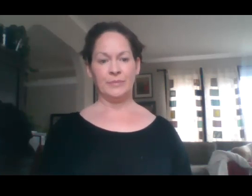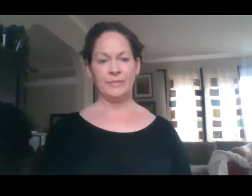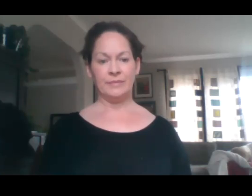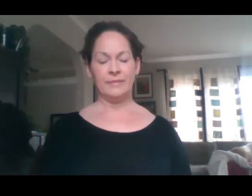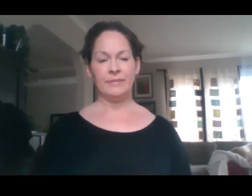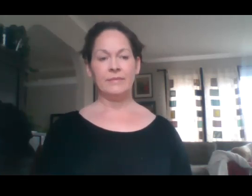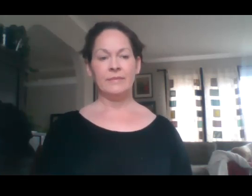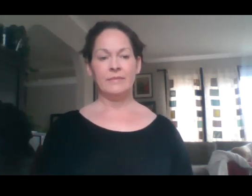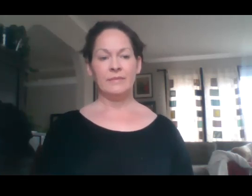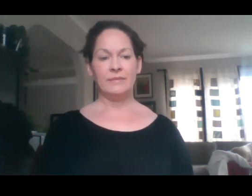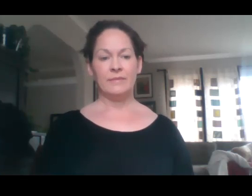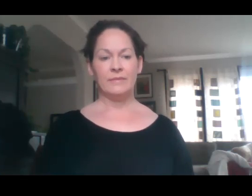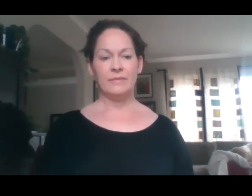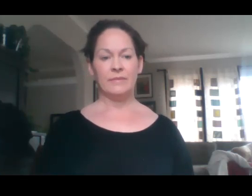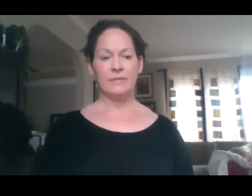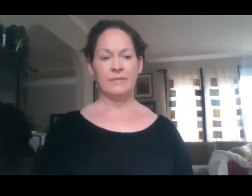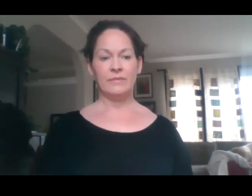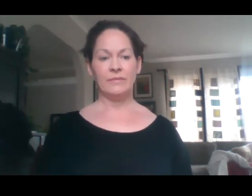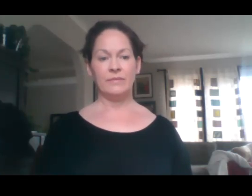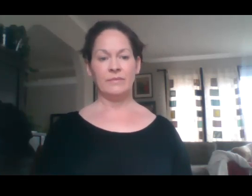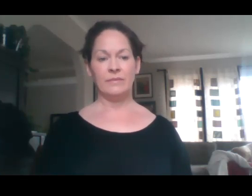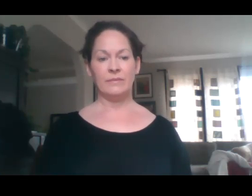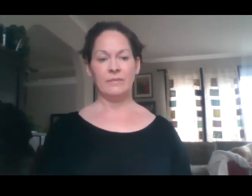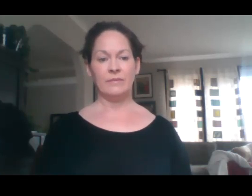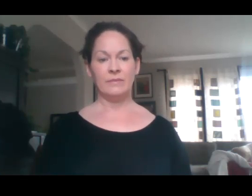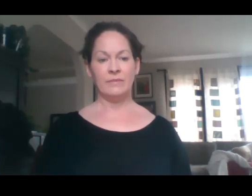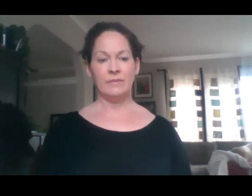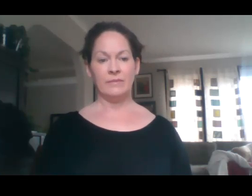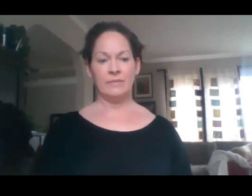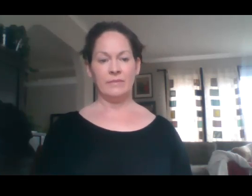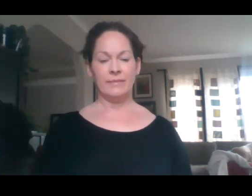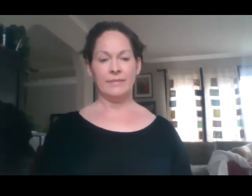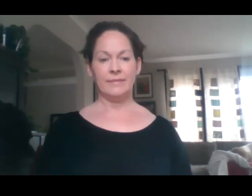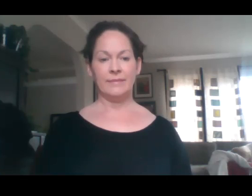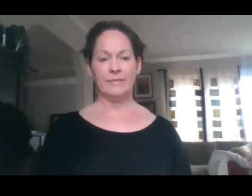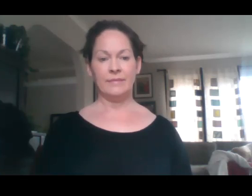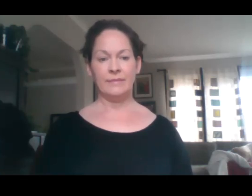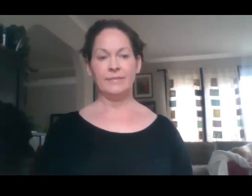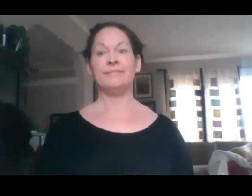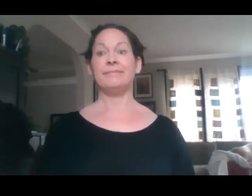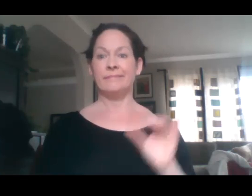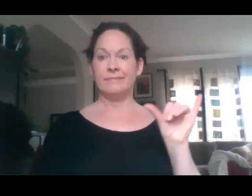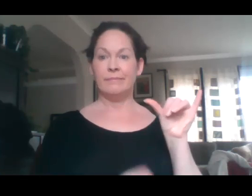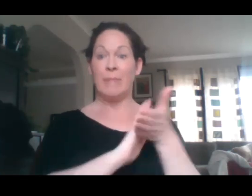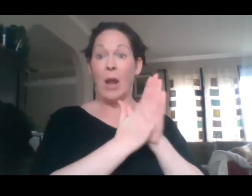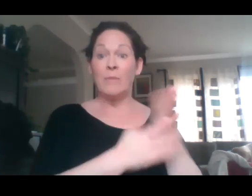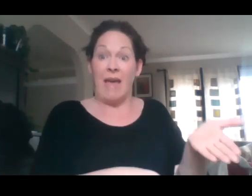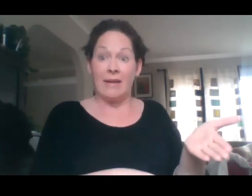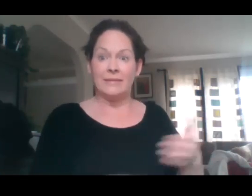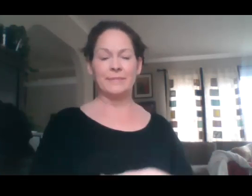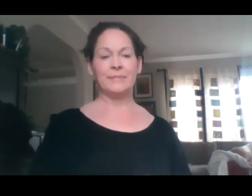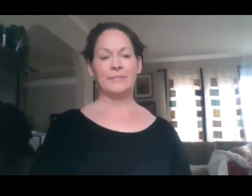And so y equals negative x to the 1/2 minus 2.